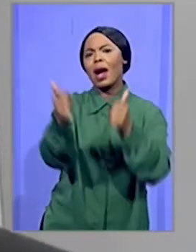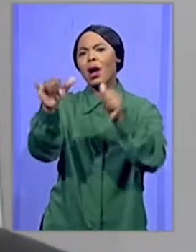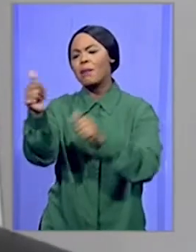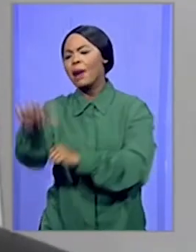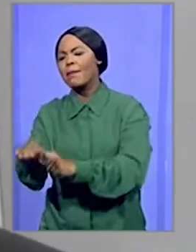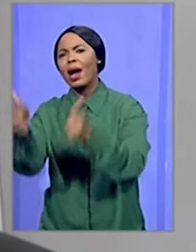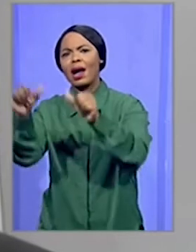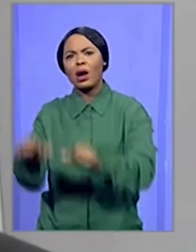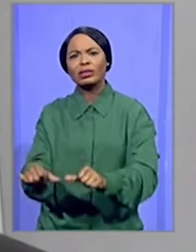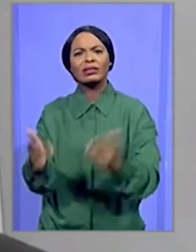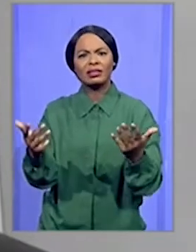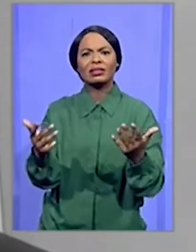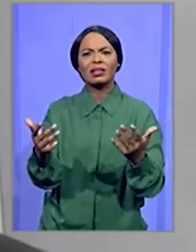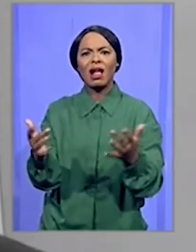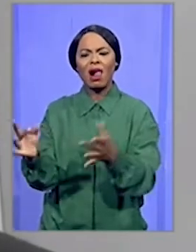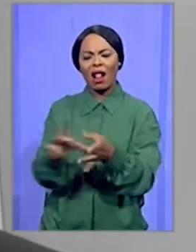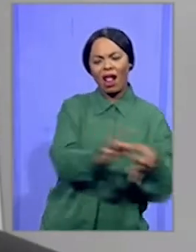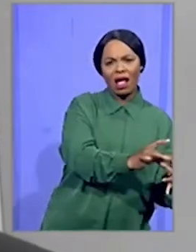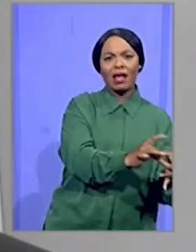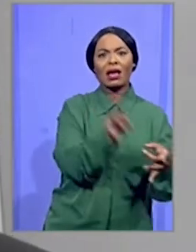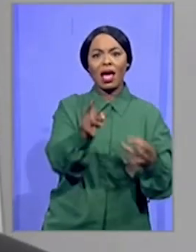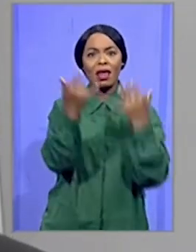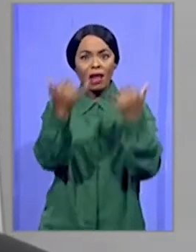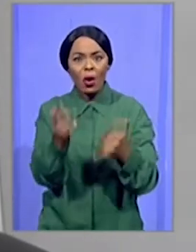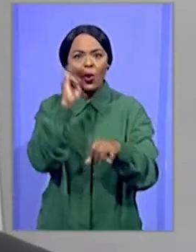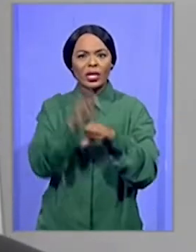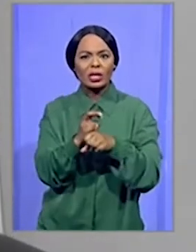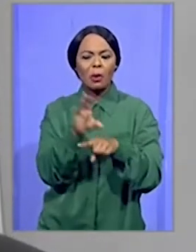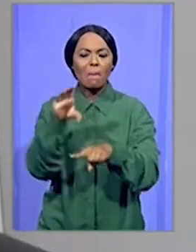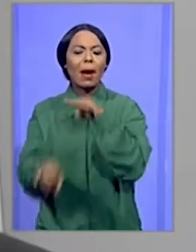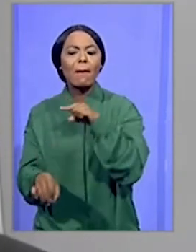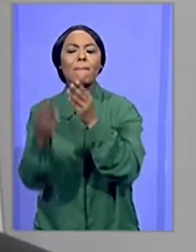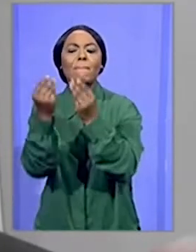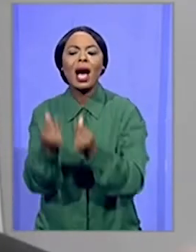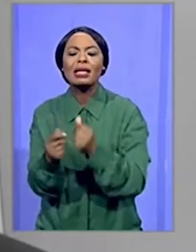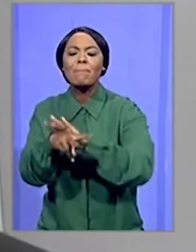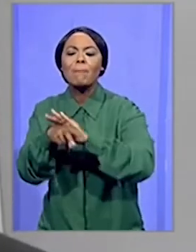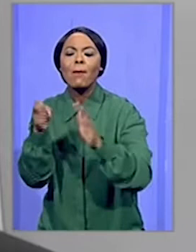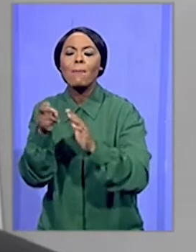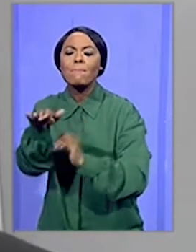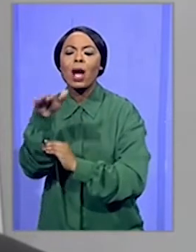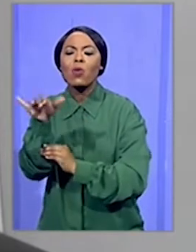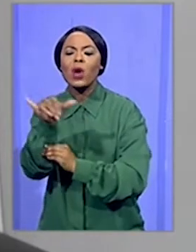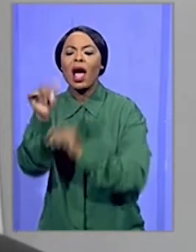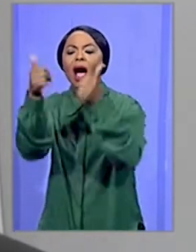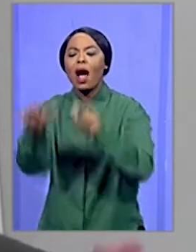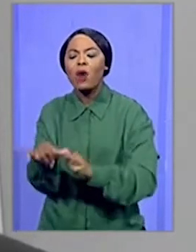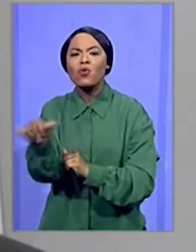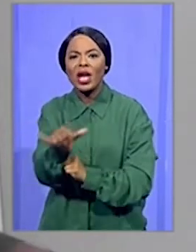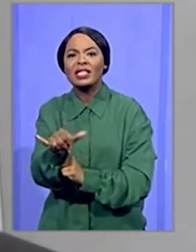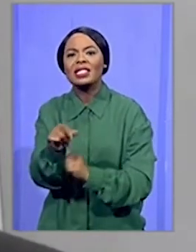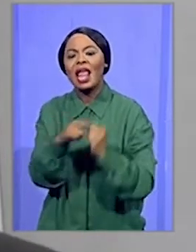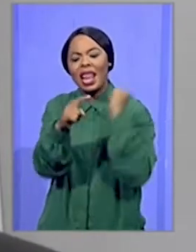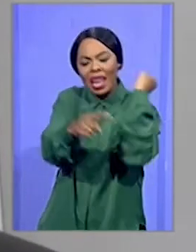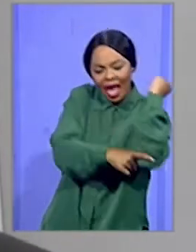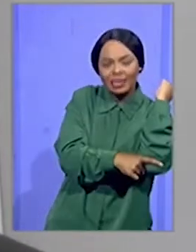should ultimately strive to do is to be able to trace the money right from the beginning through to the end, and along